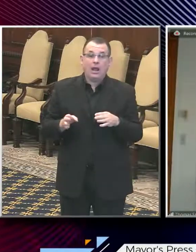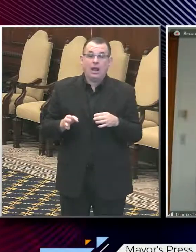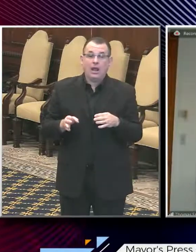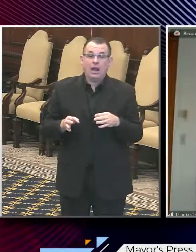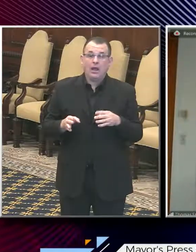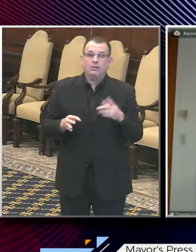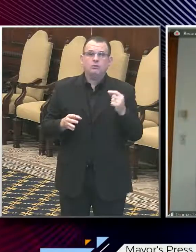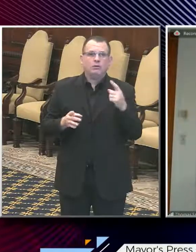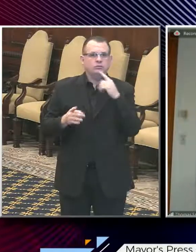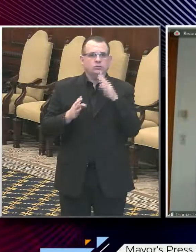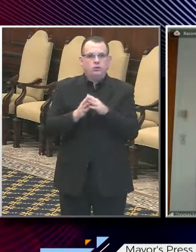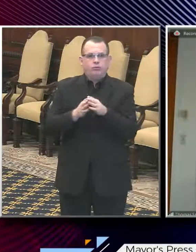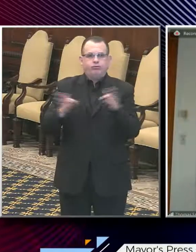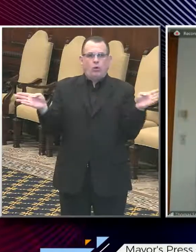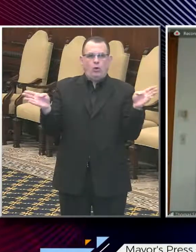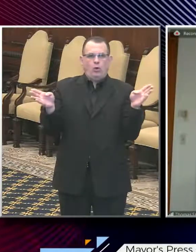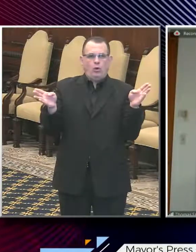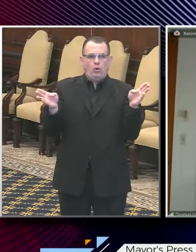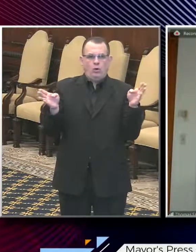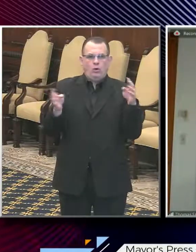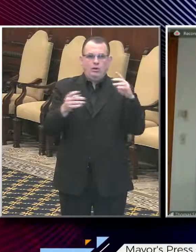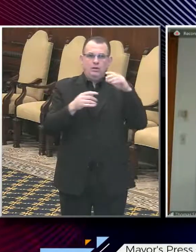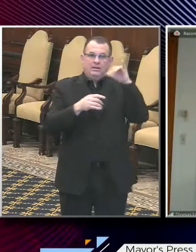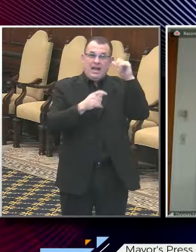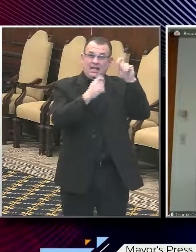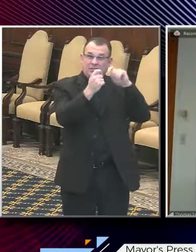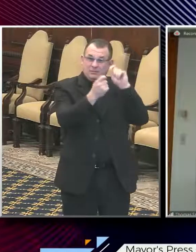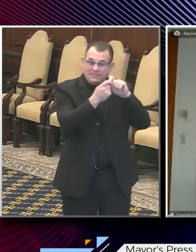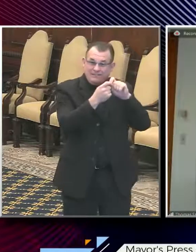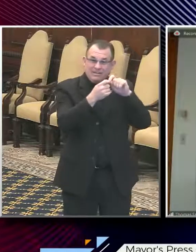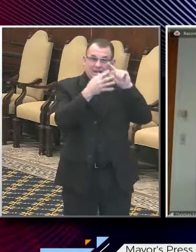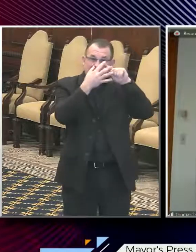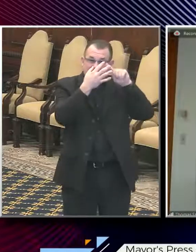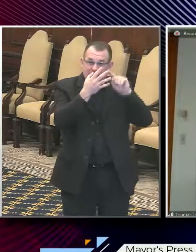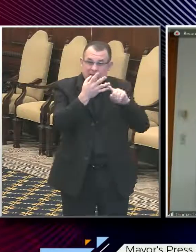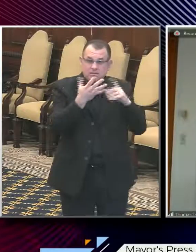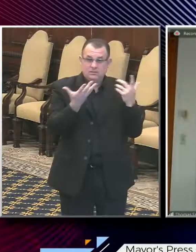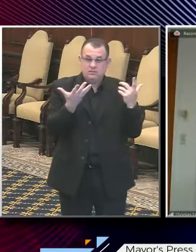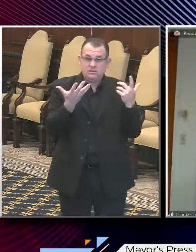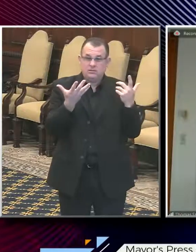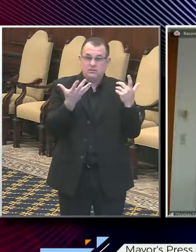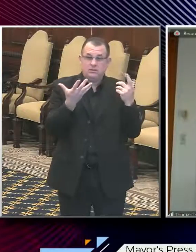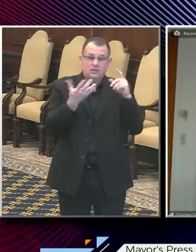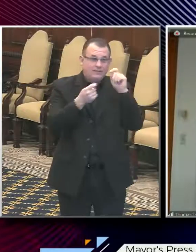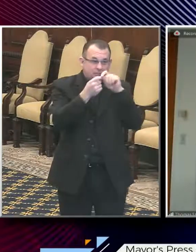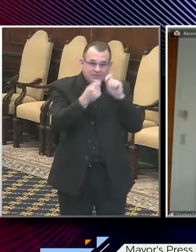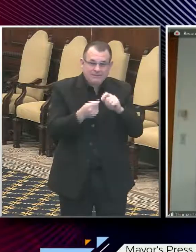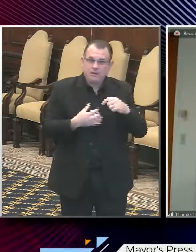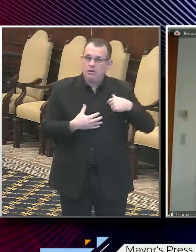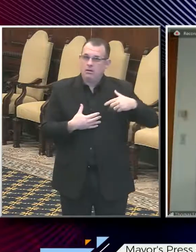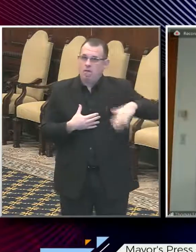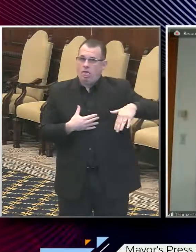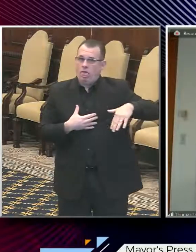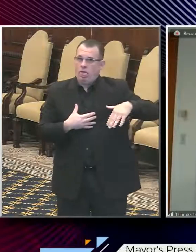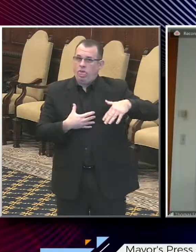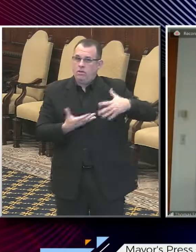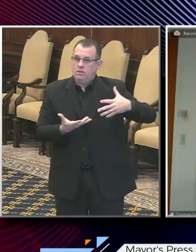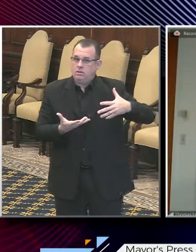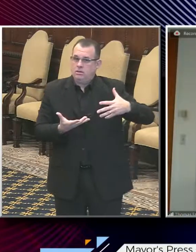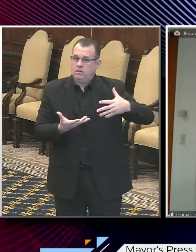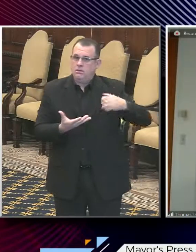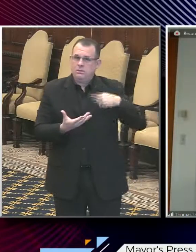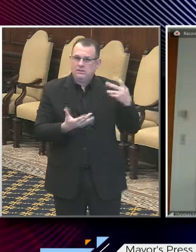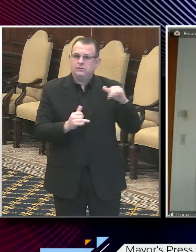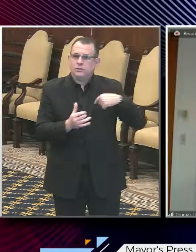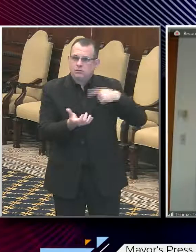in yellow and what exactly would be in green. And so we're going to be engaging with the state on this and try to figure out for this region what phases in at